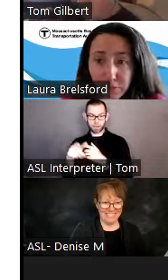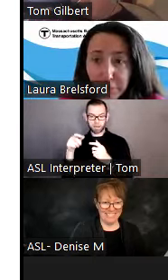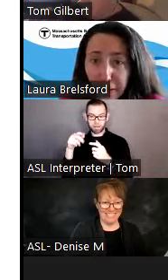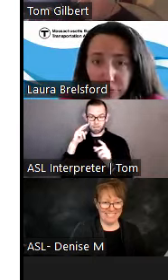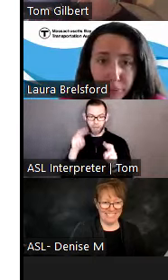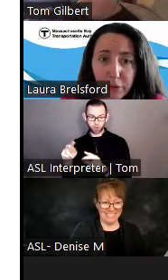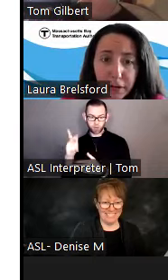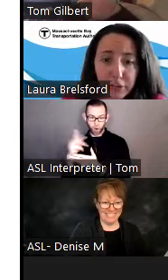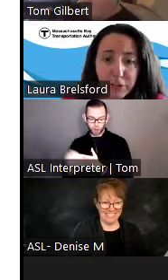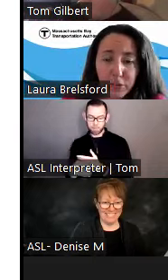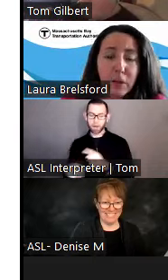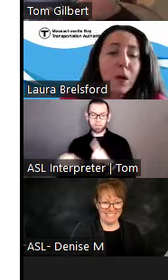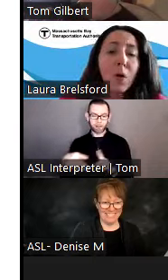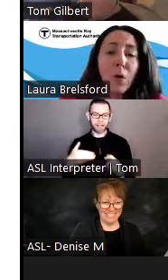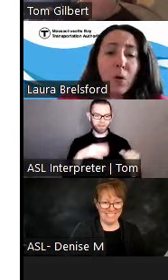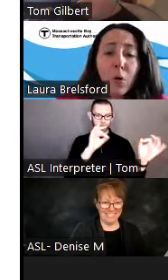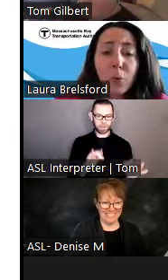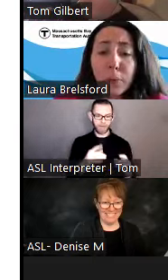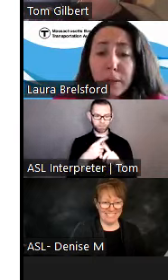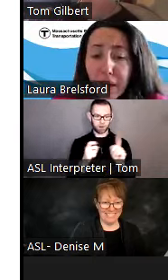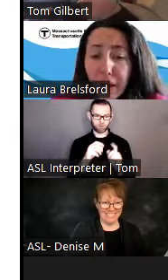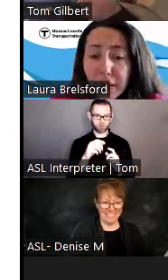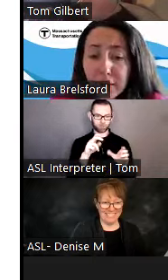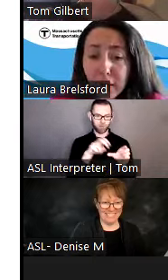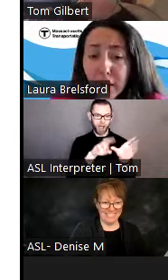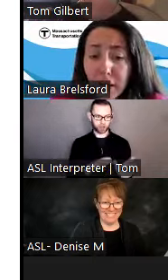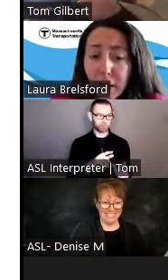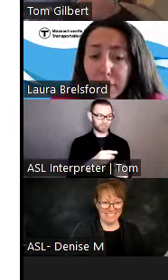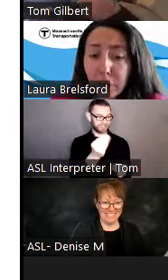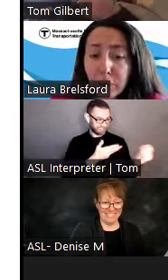of feedback from our riders, we flagged